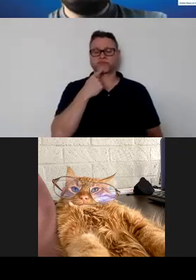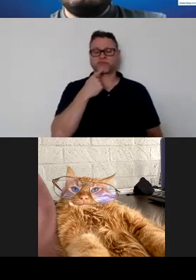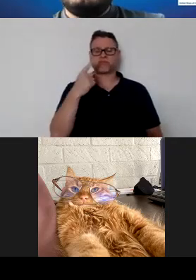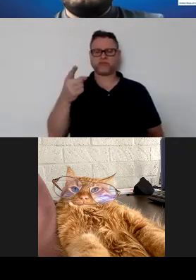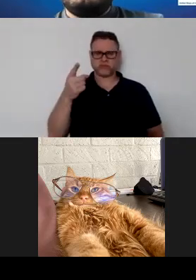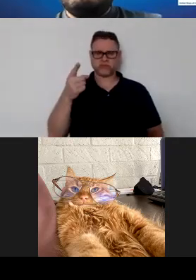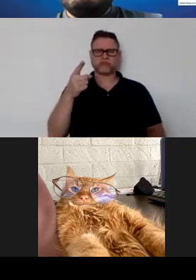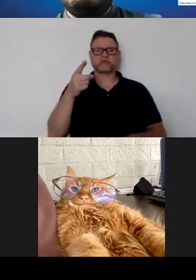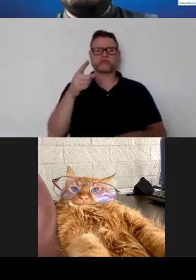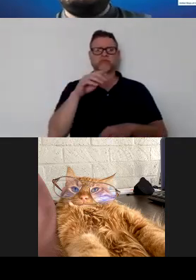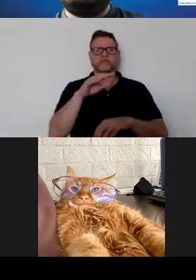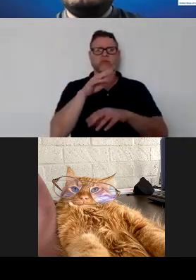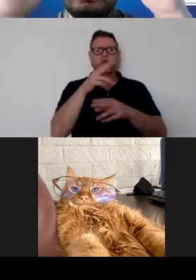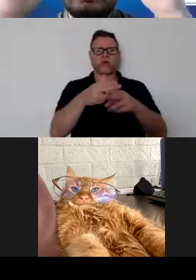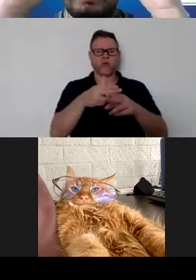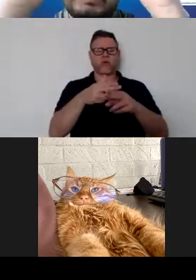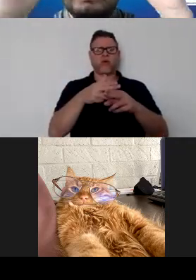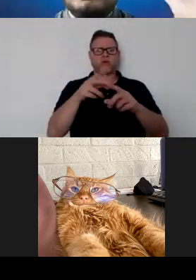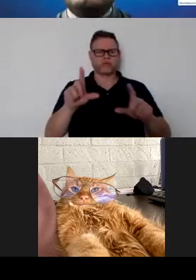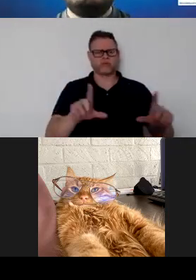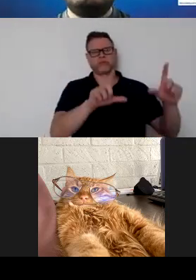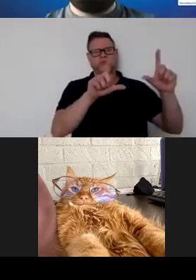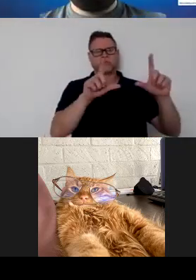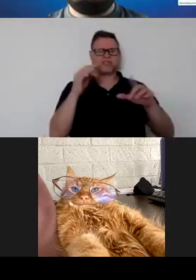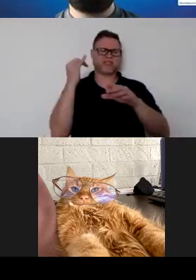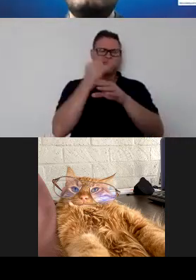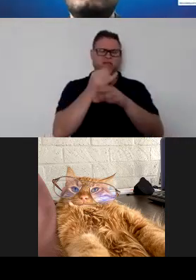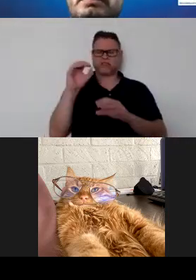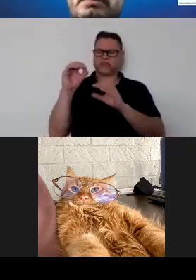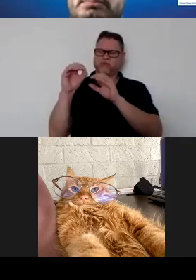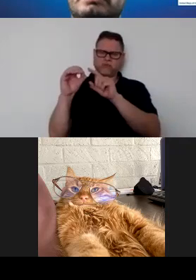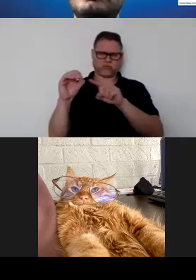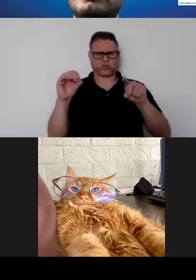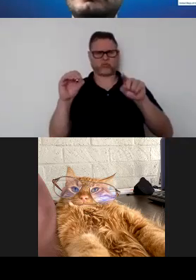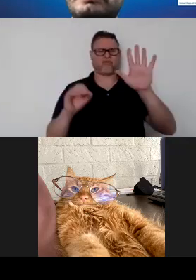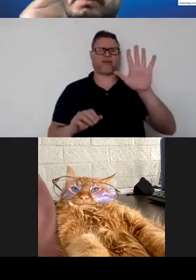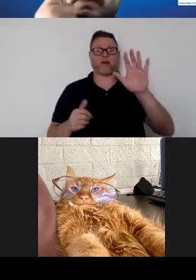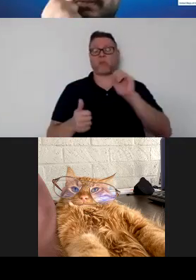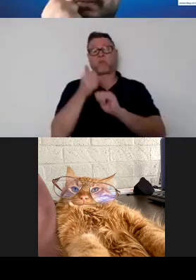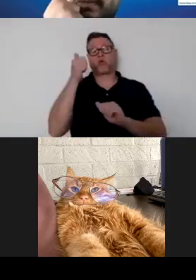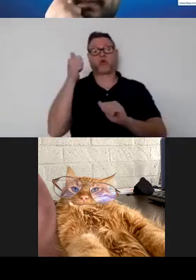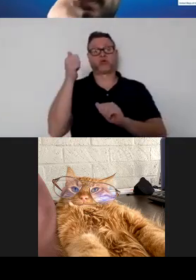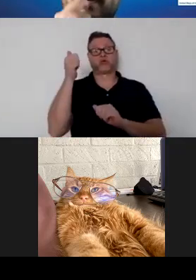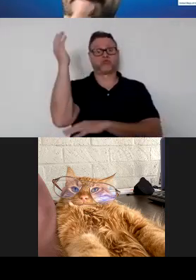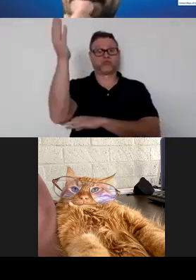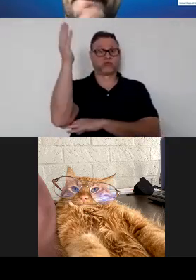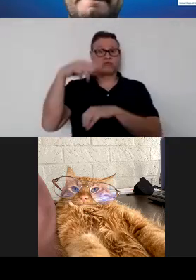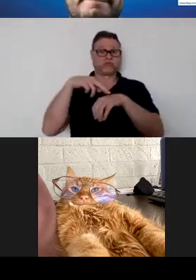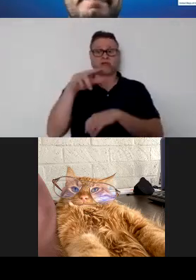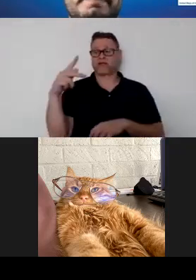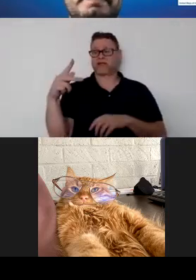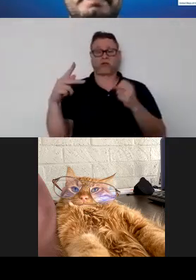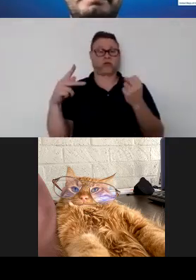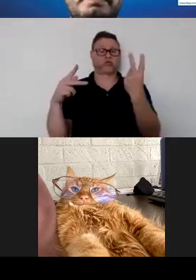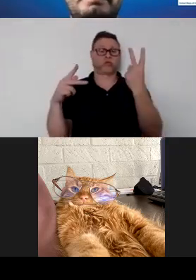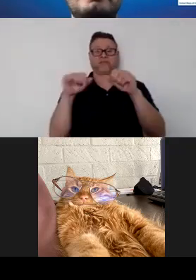in your slides providing interventions, particularly for 0 to 5. However, most of the presentation referenced the K-12 system